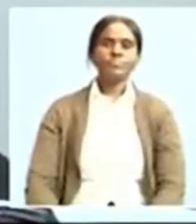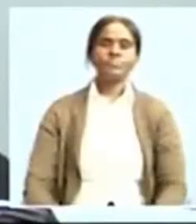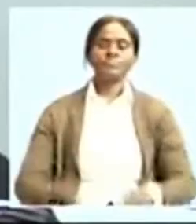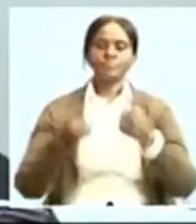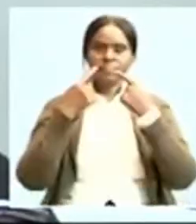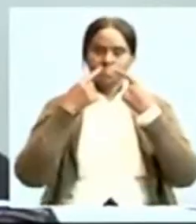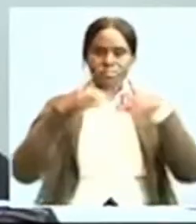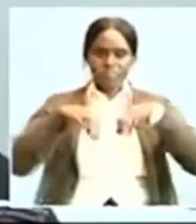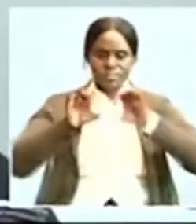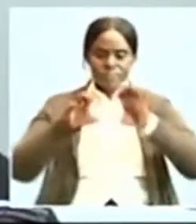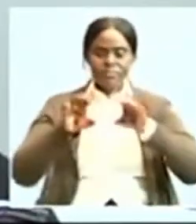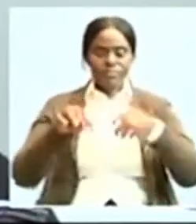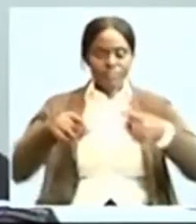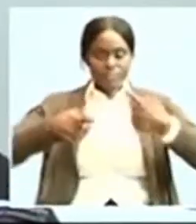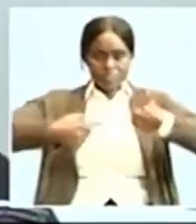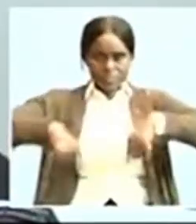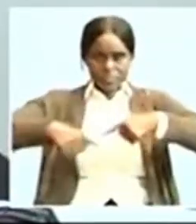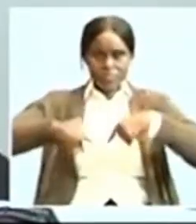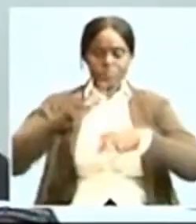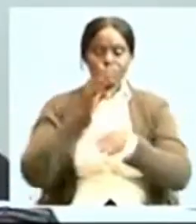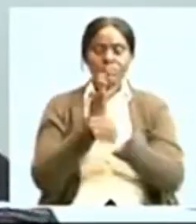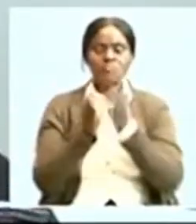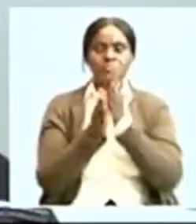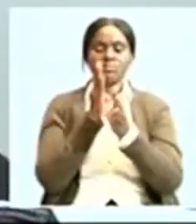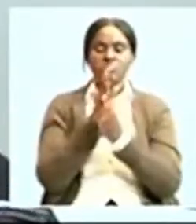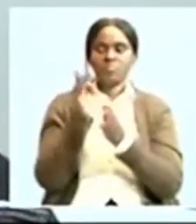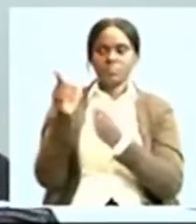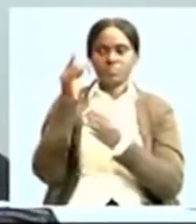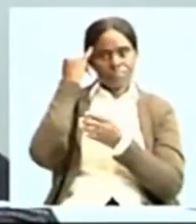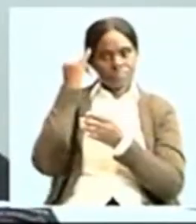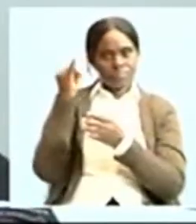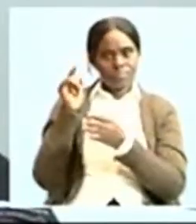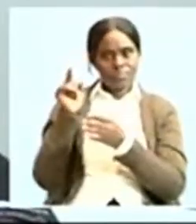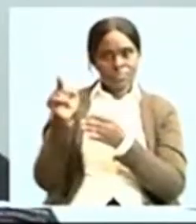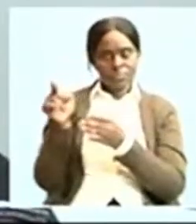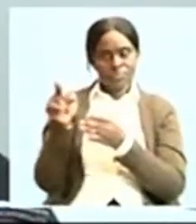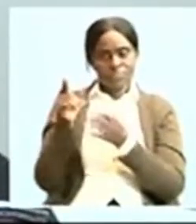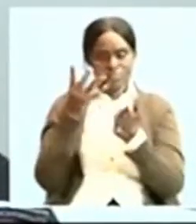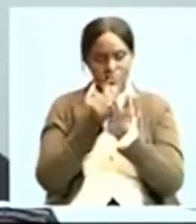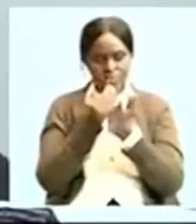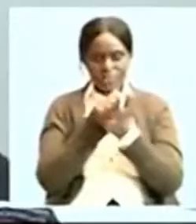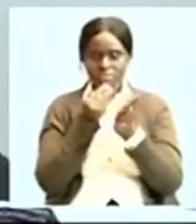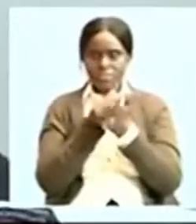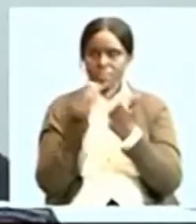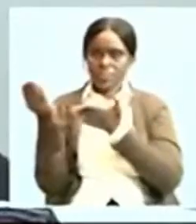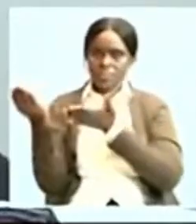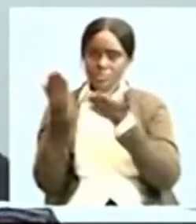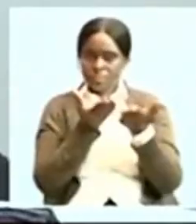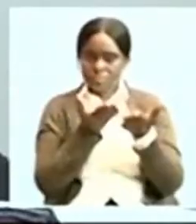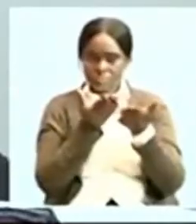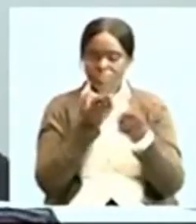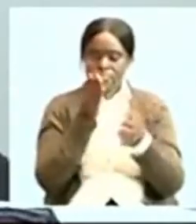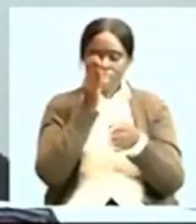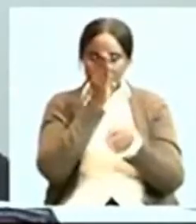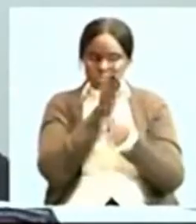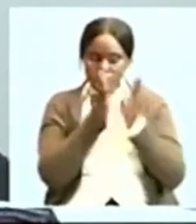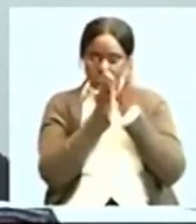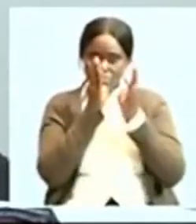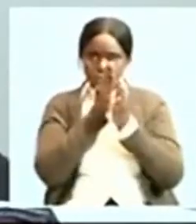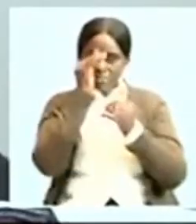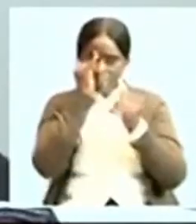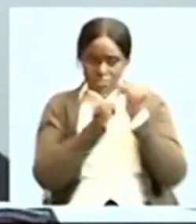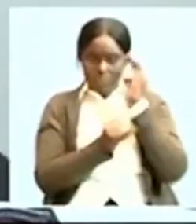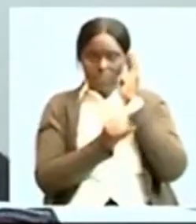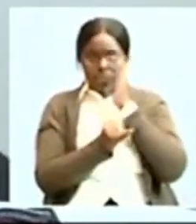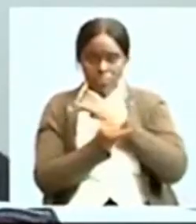train the local contractors, because the idea is when the money is, when the contracts or projects are